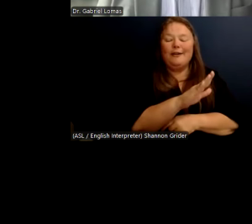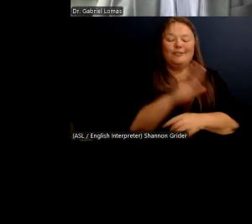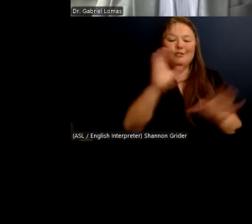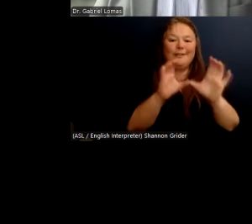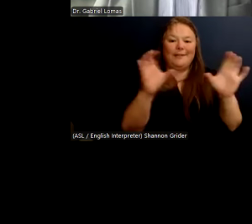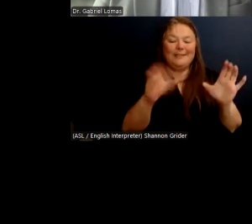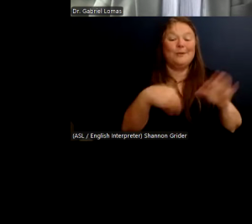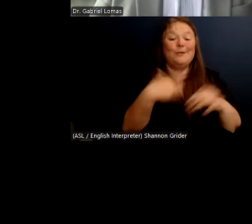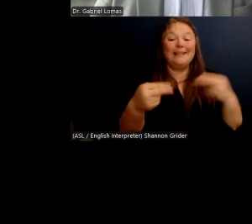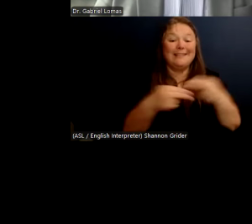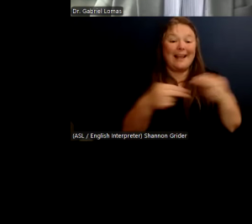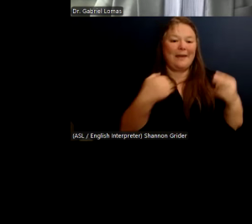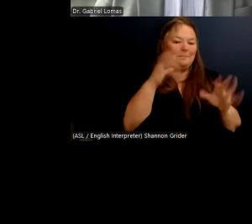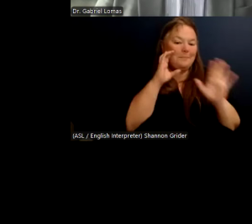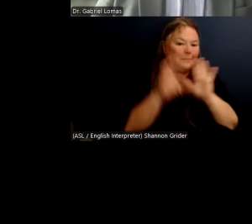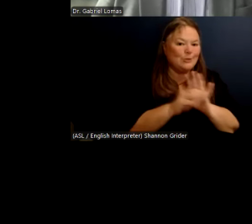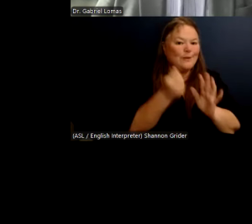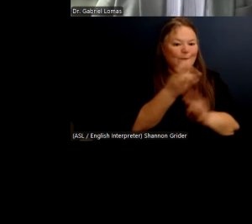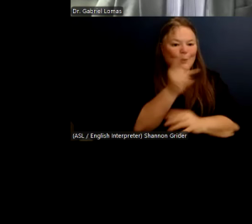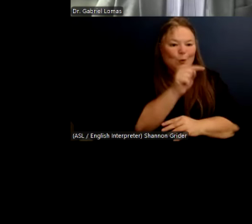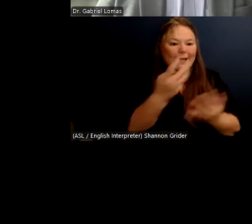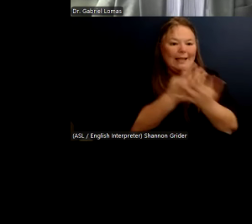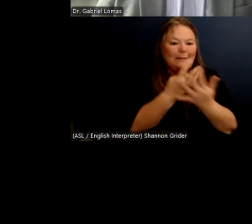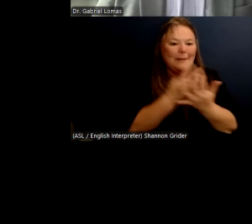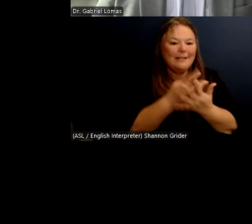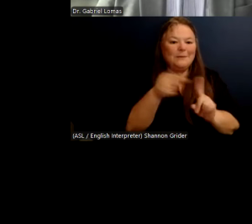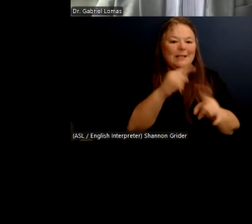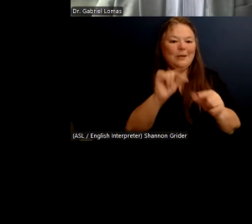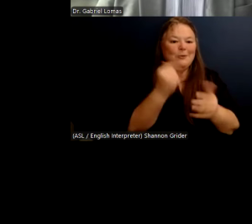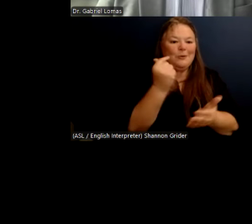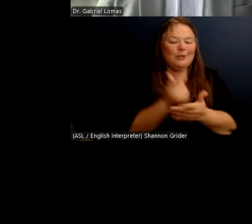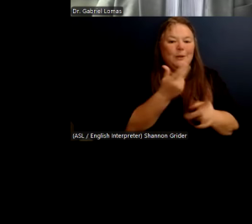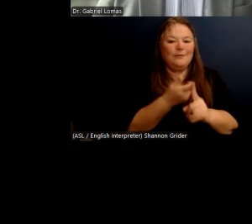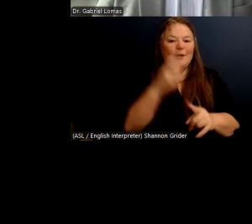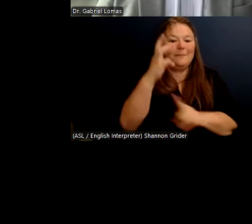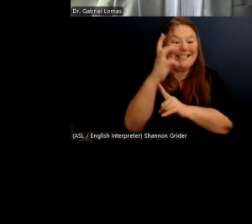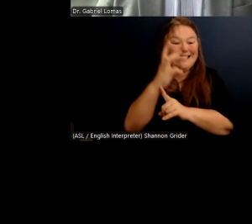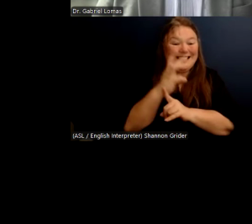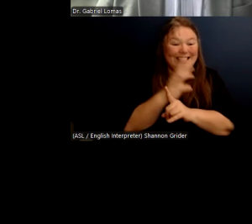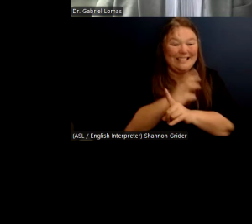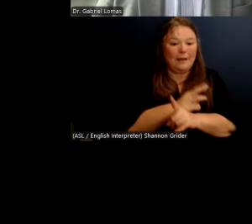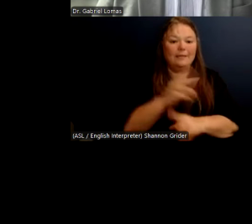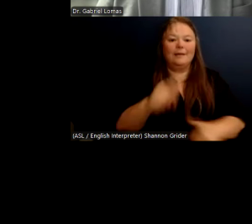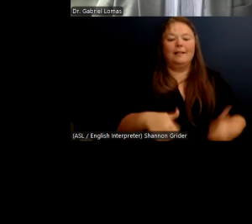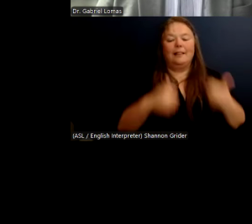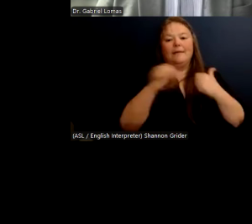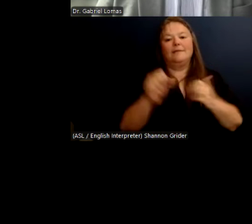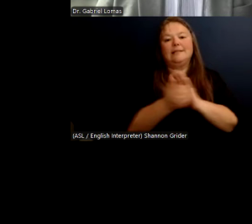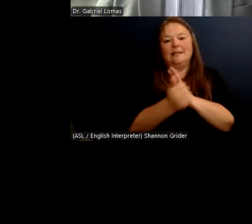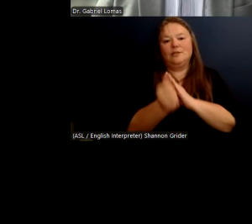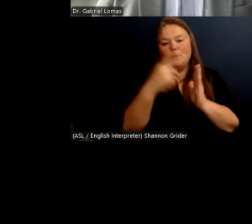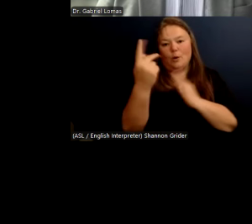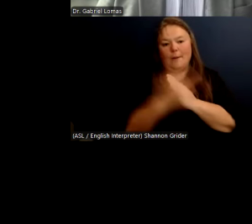next slide, that show some of the inmates as they graduated from this 6-month life skills program. And you can see